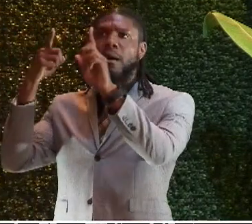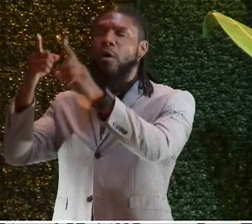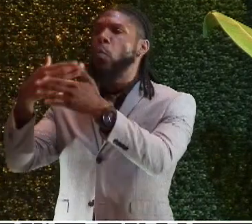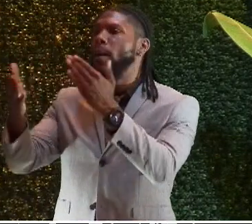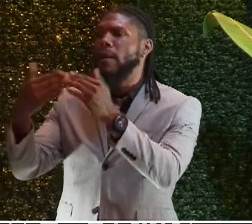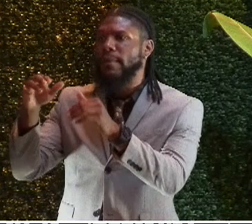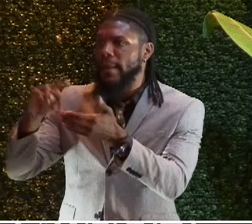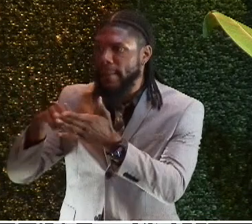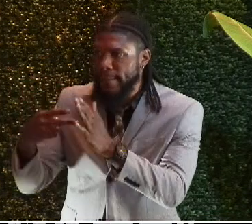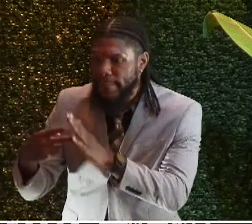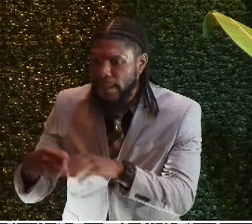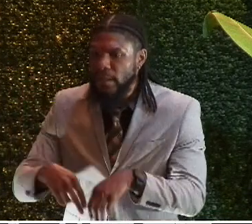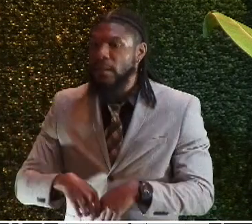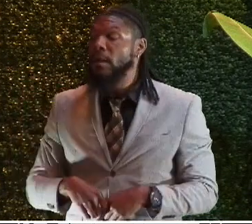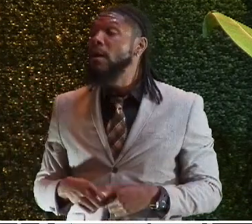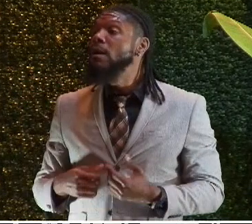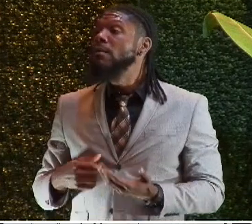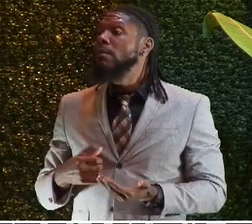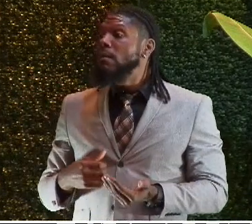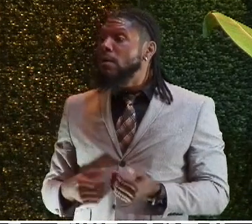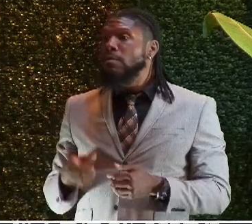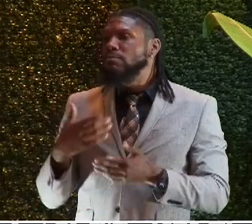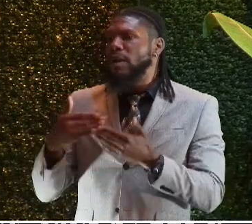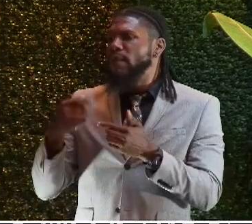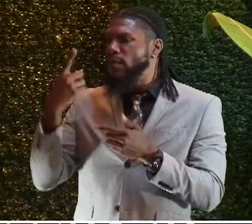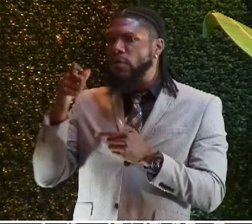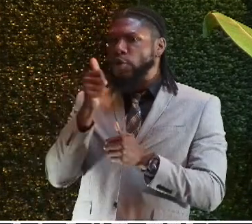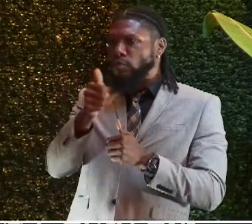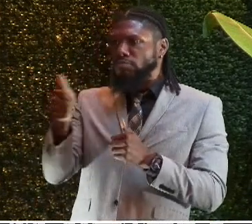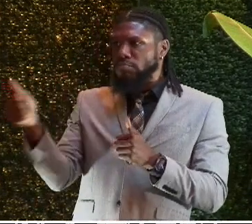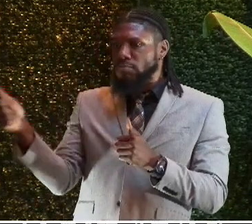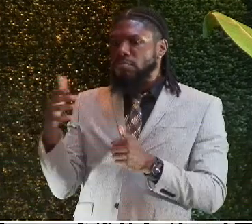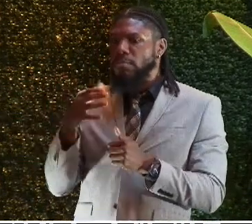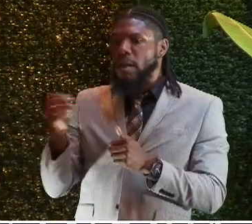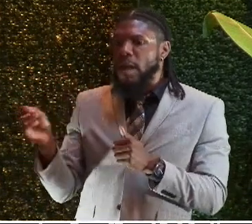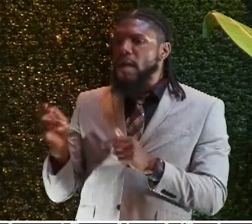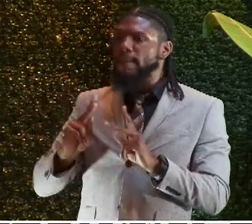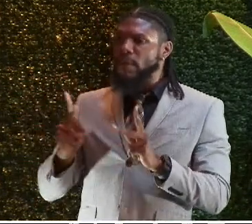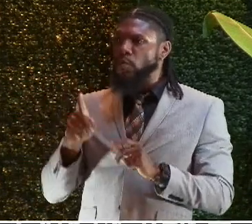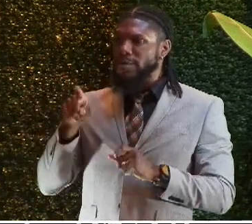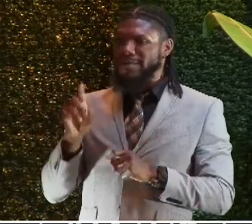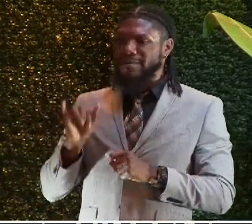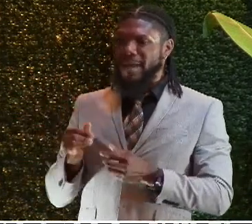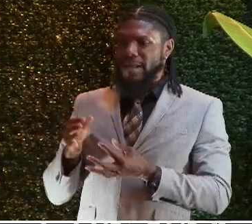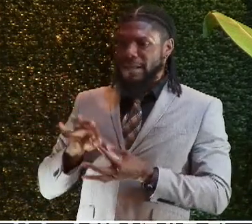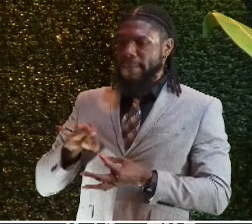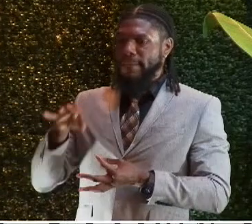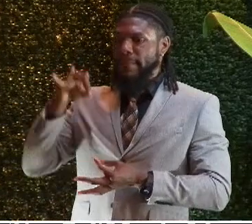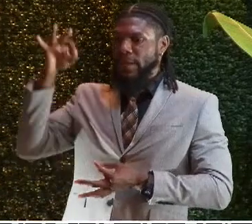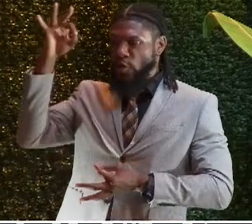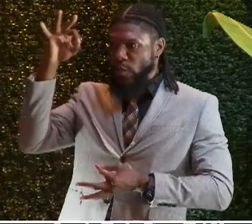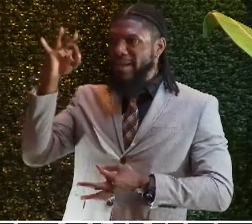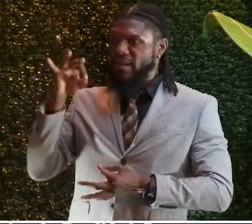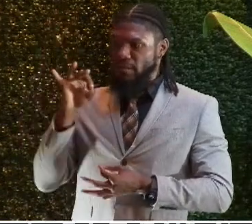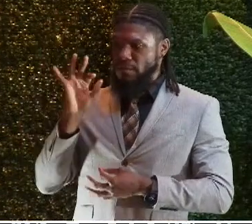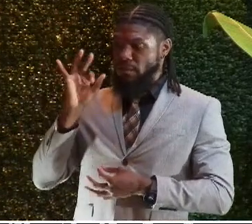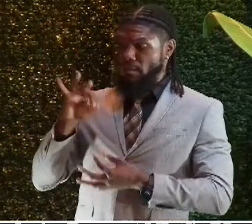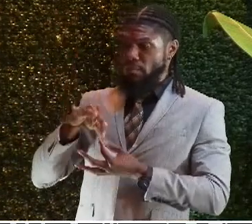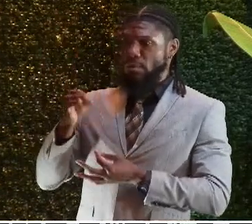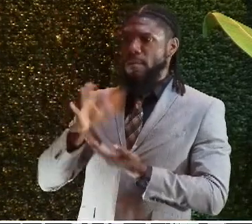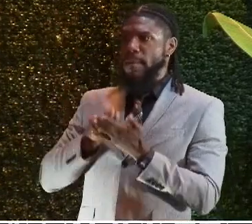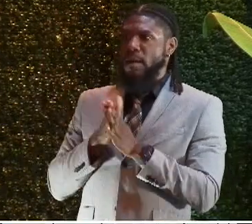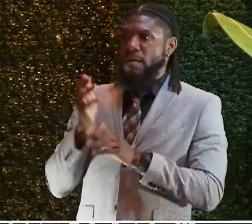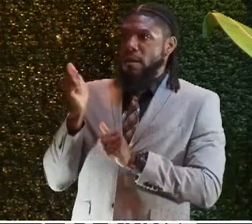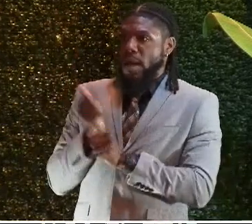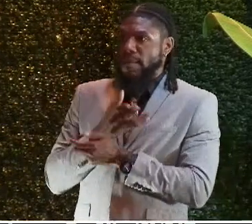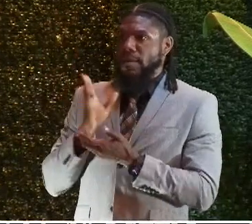is you're trans, whether that's you're immigrant, what have you, and people being able to have that spirit that overcomes everything. That's what that essence